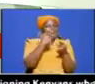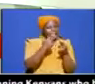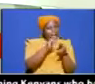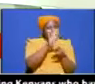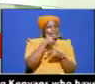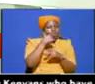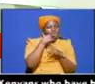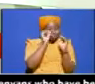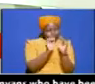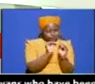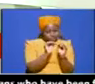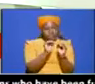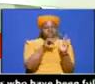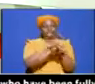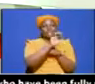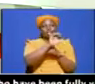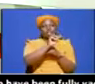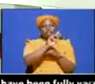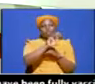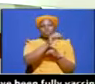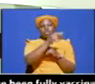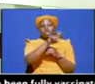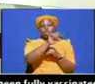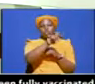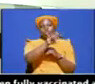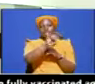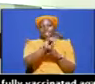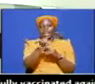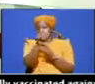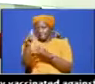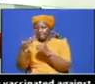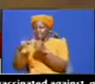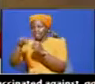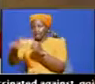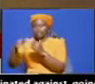further $7,000 from Justice Chitembwe.